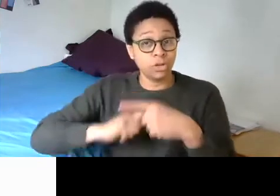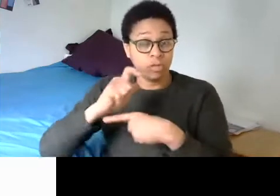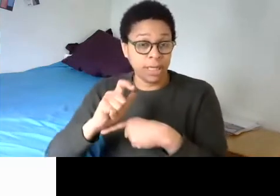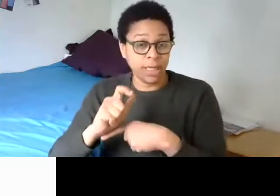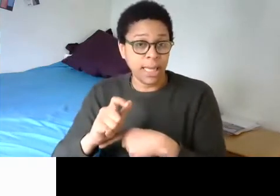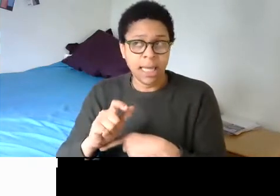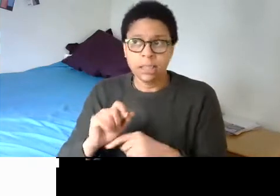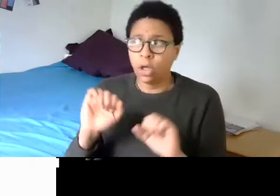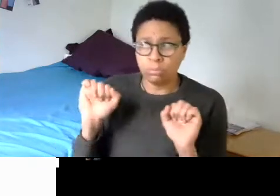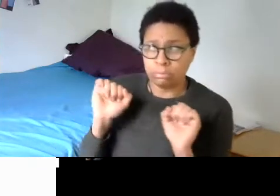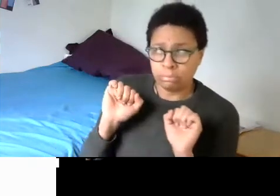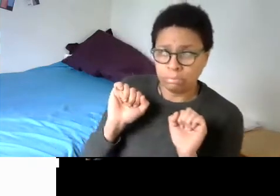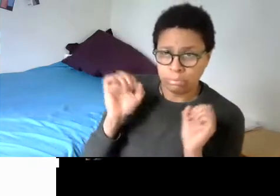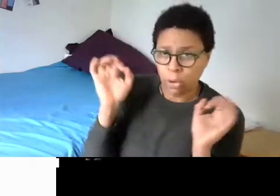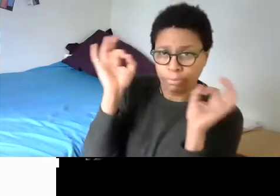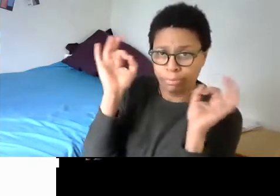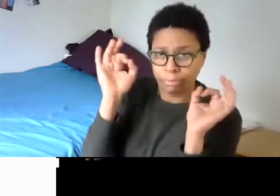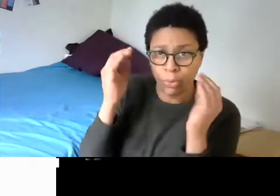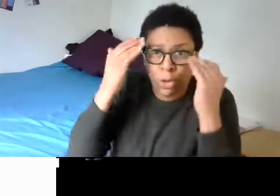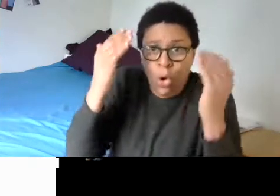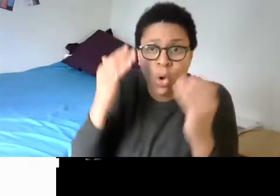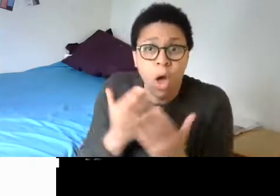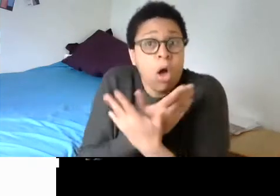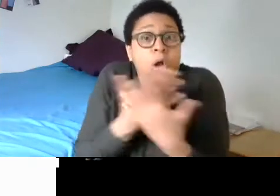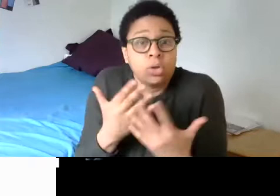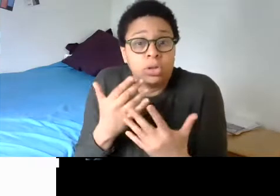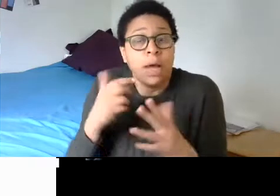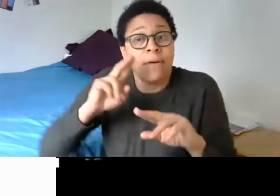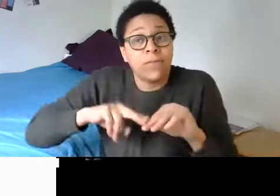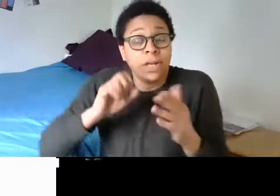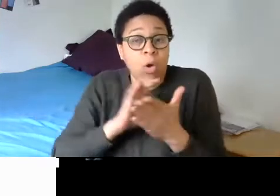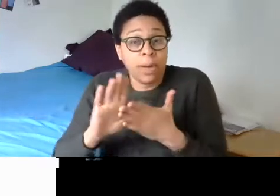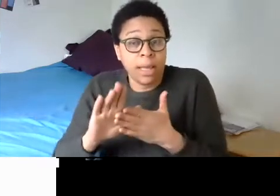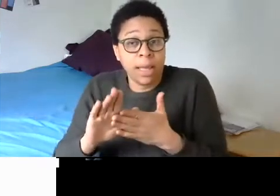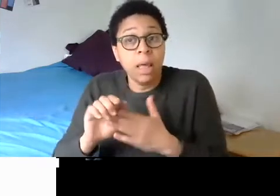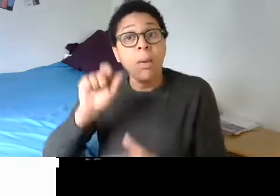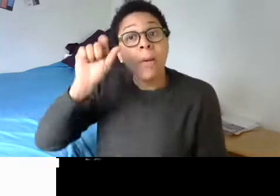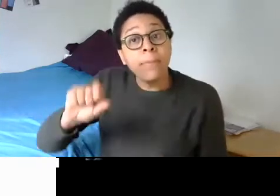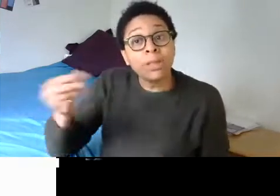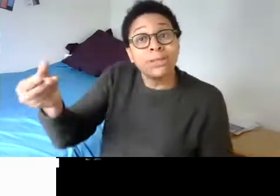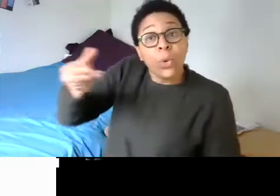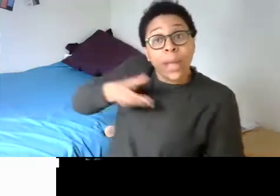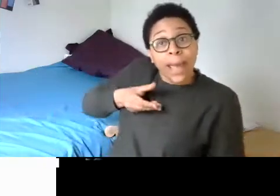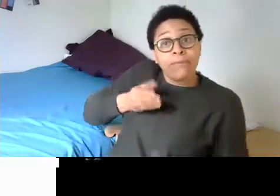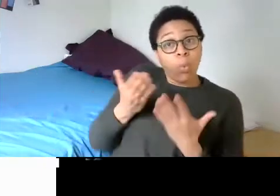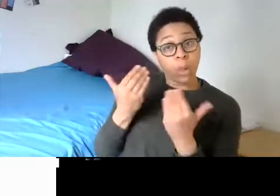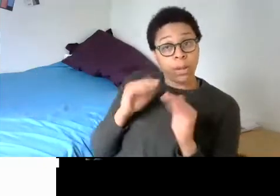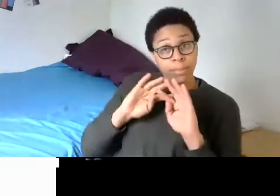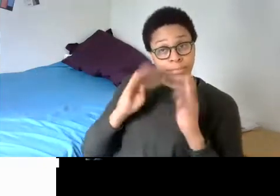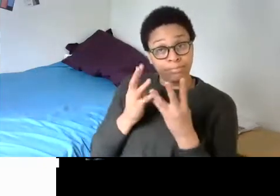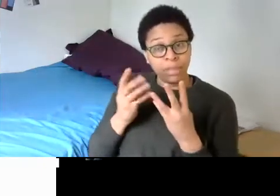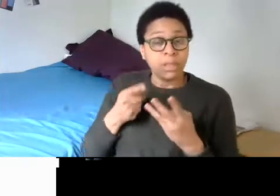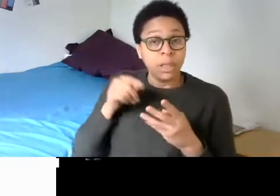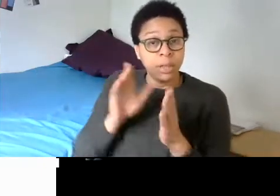his own date of birth. The person who gifted the book, Mr. John Denley, was himself an occult bookseller in Covent